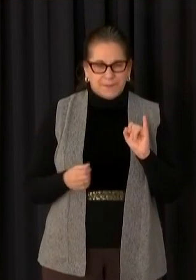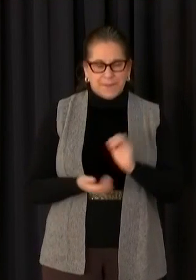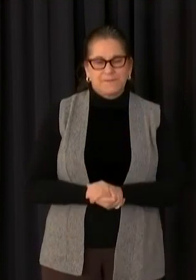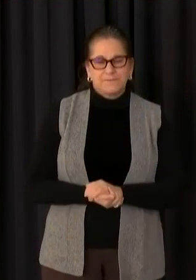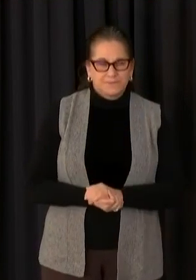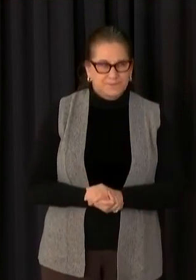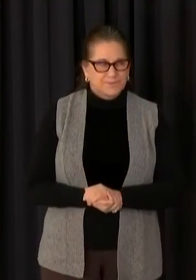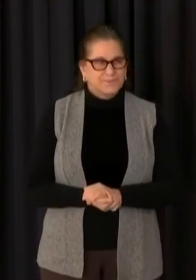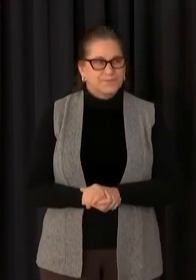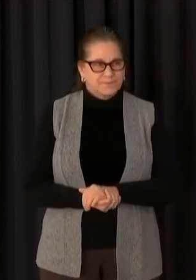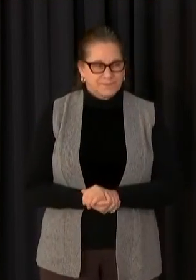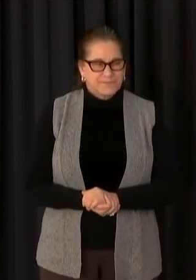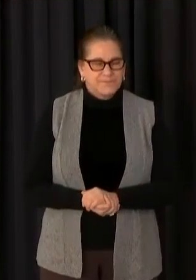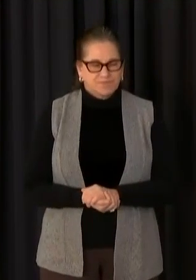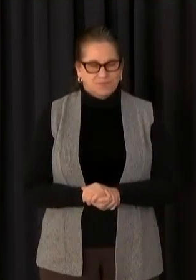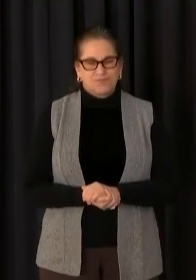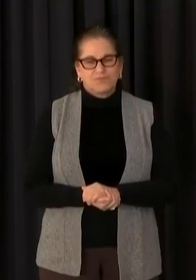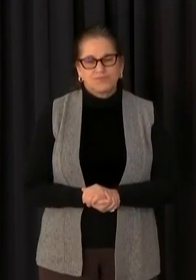the